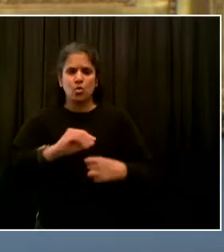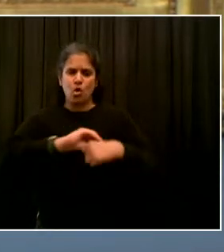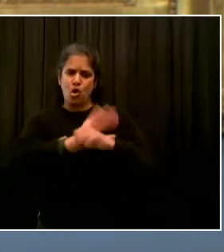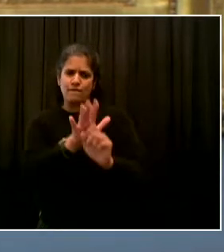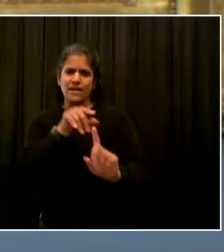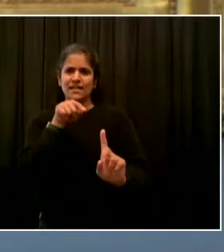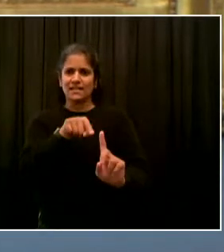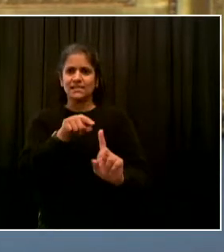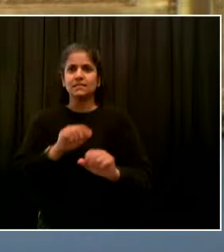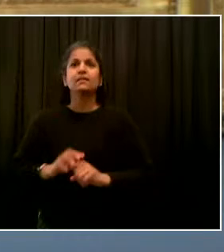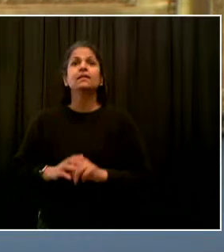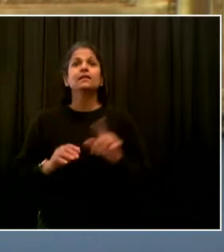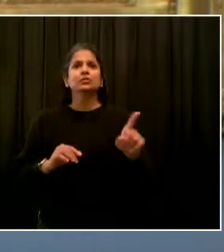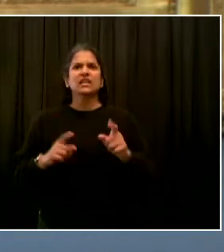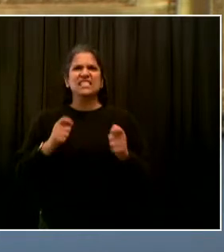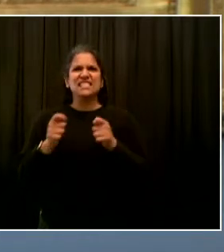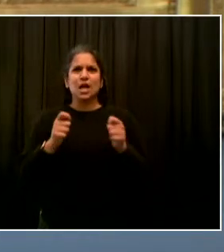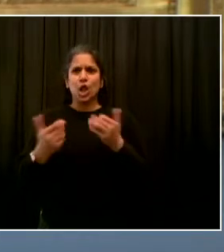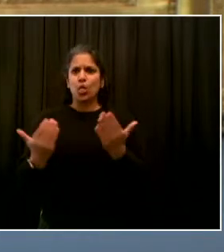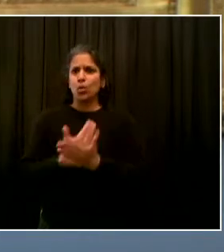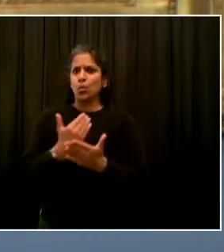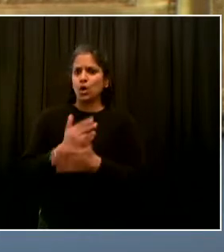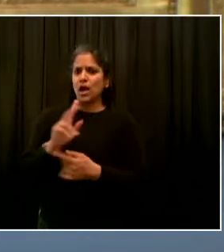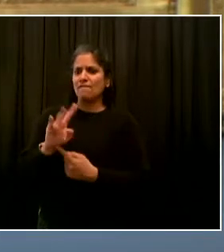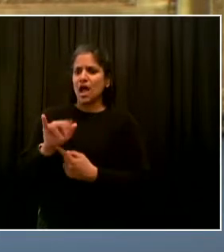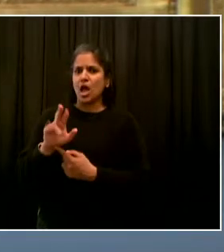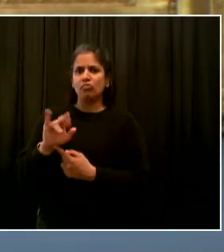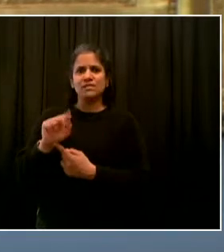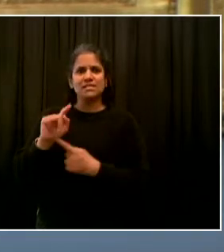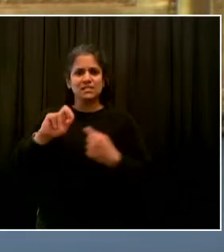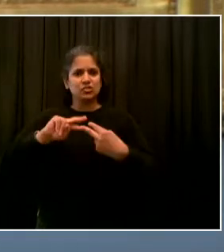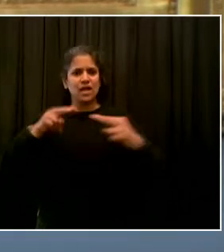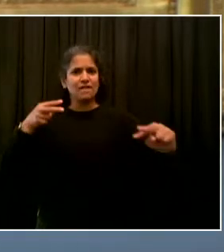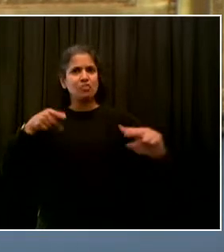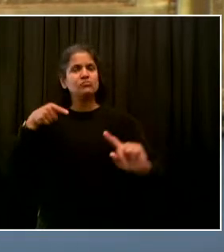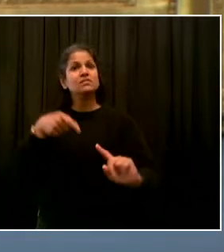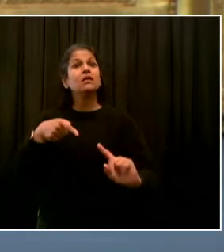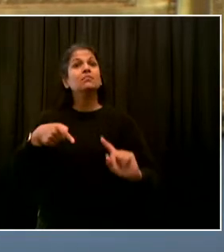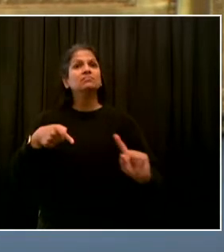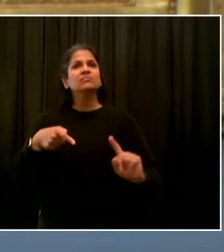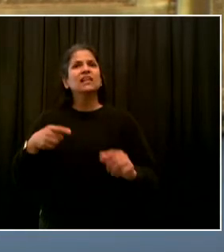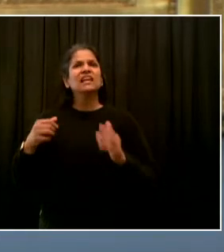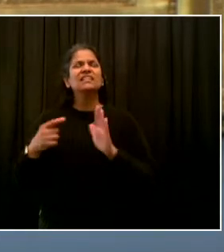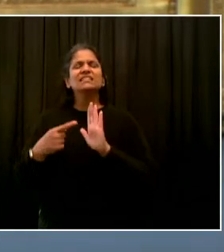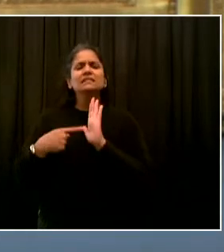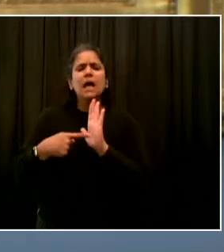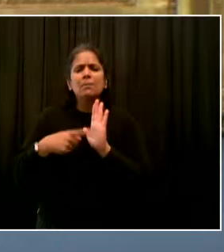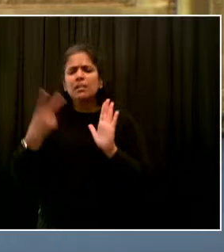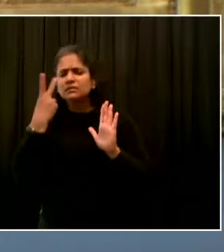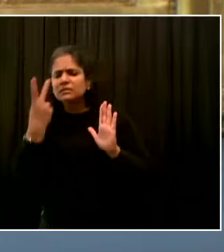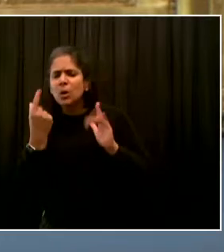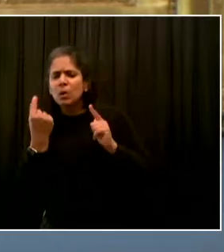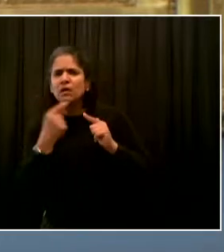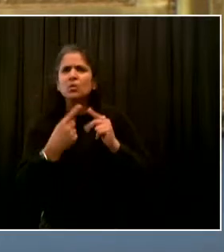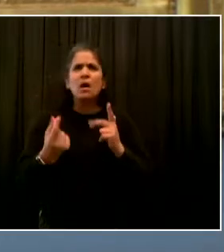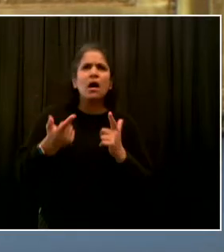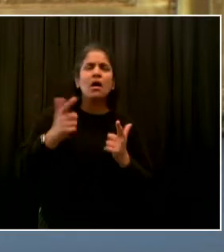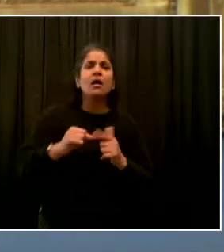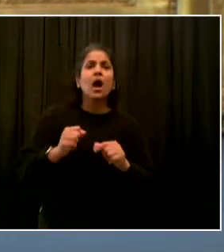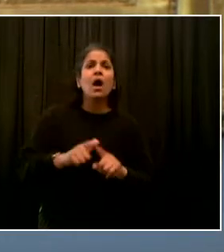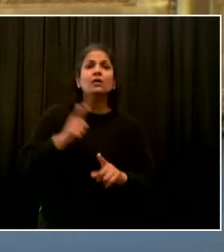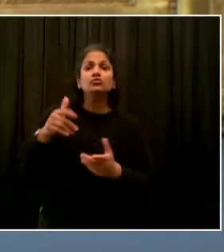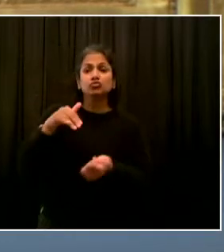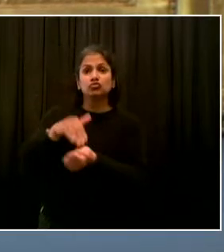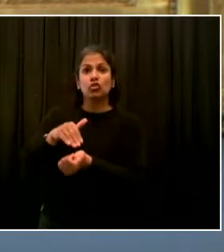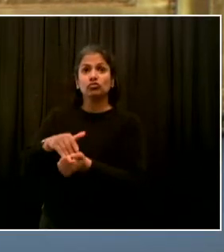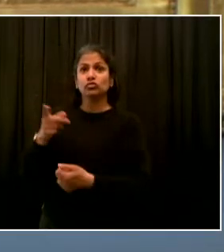also said all along we will continue to follow the science. And so before I hand it over to Dr. Fassan, I want to